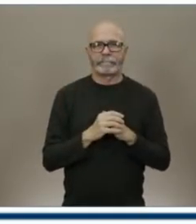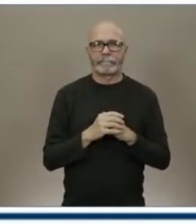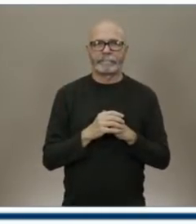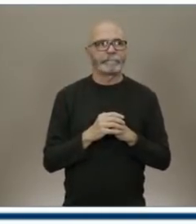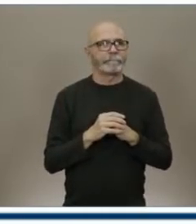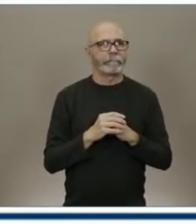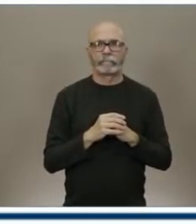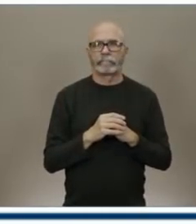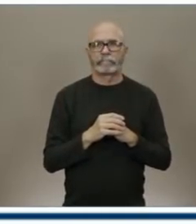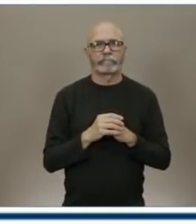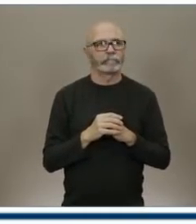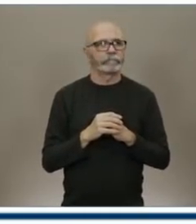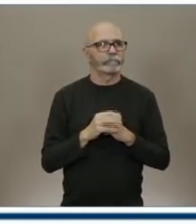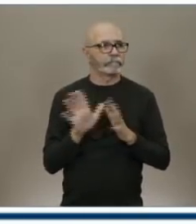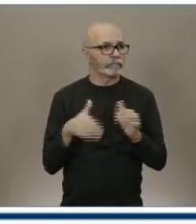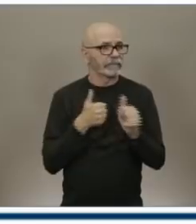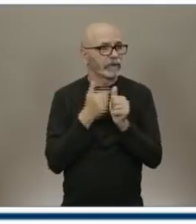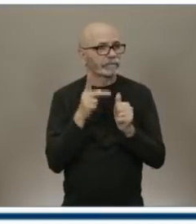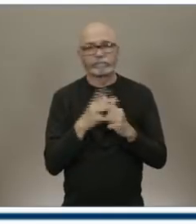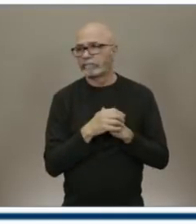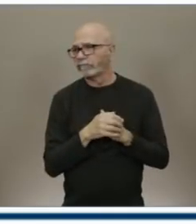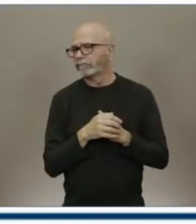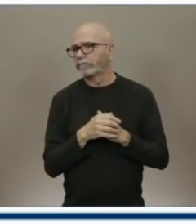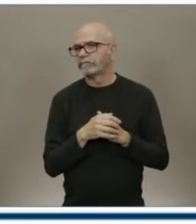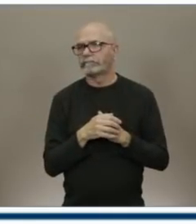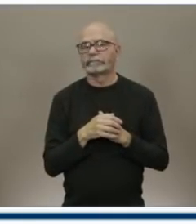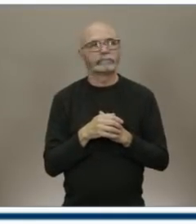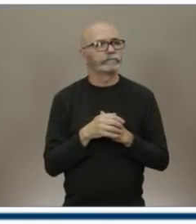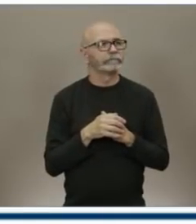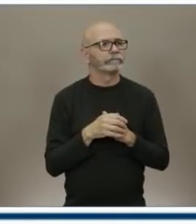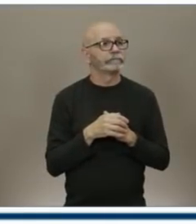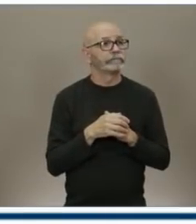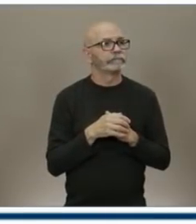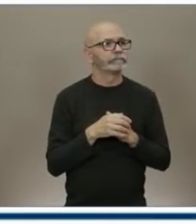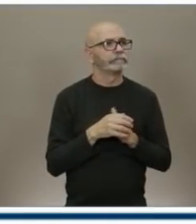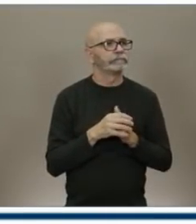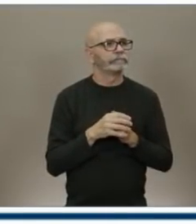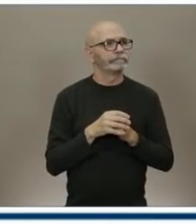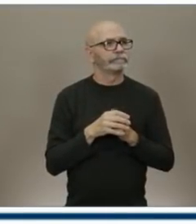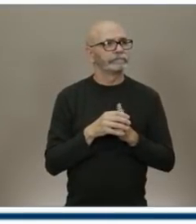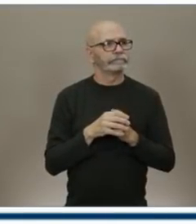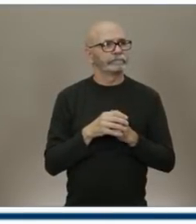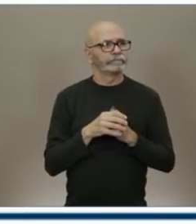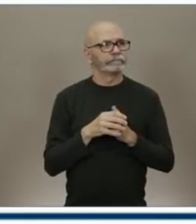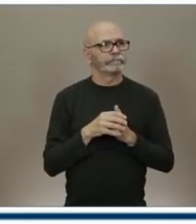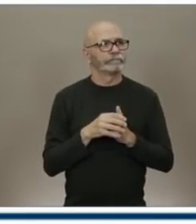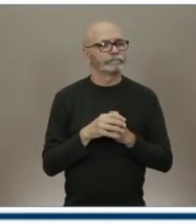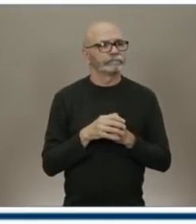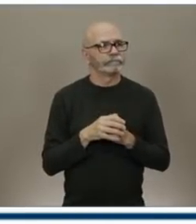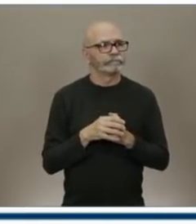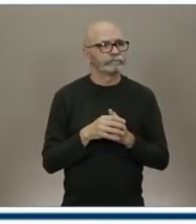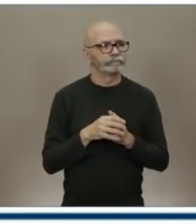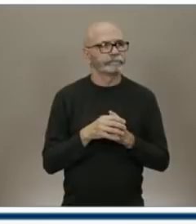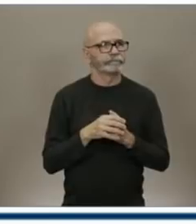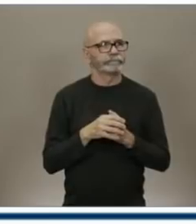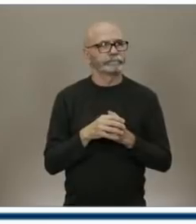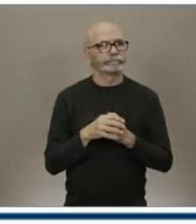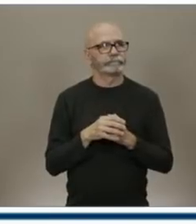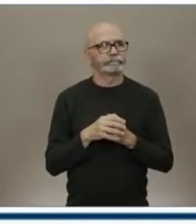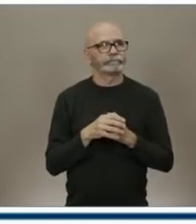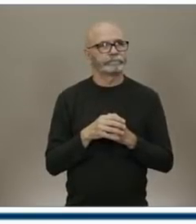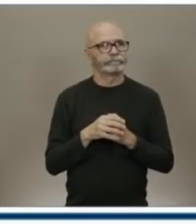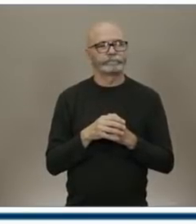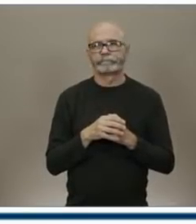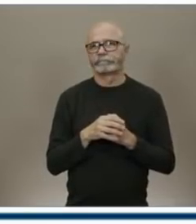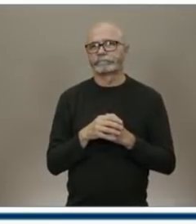I'd also like to know if Nova Scotia is considering any exceptions to those priority groups that have